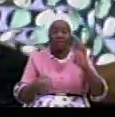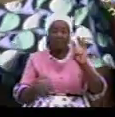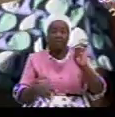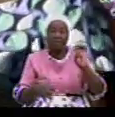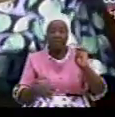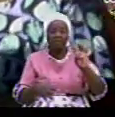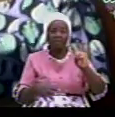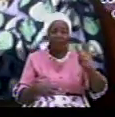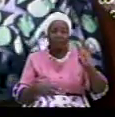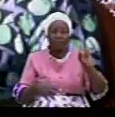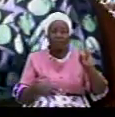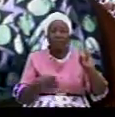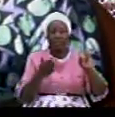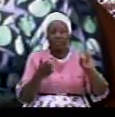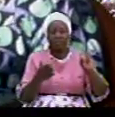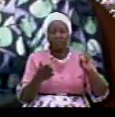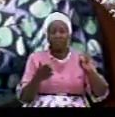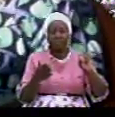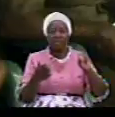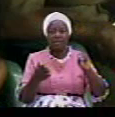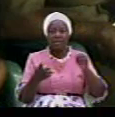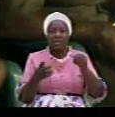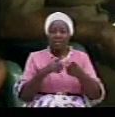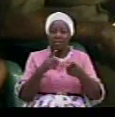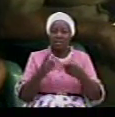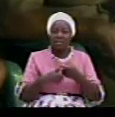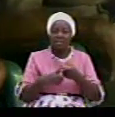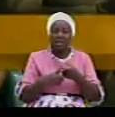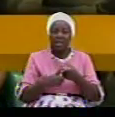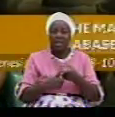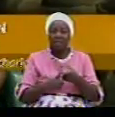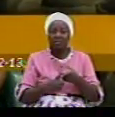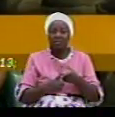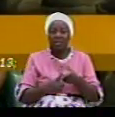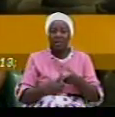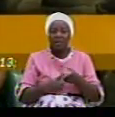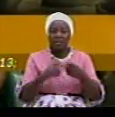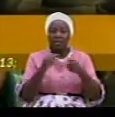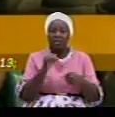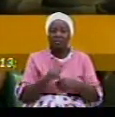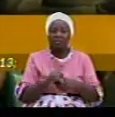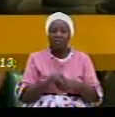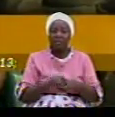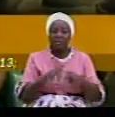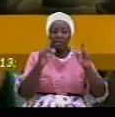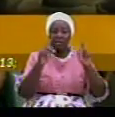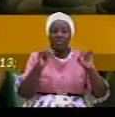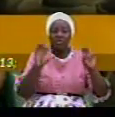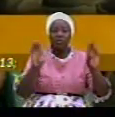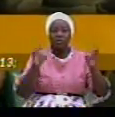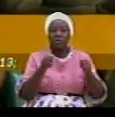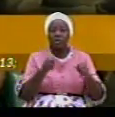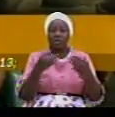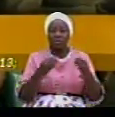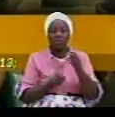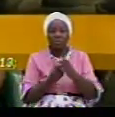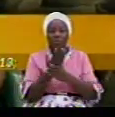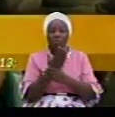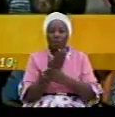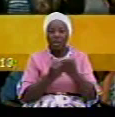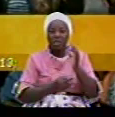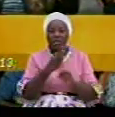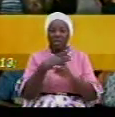then thistles grow. Let thistles grow instead of wheat, and cockle instead